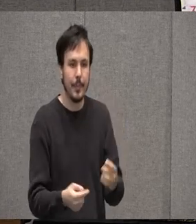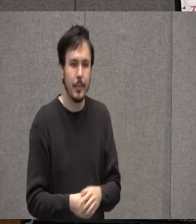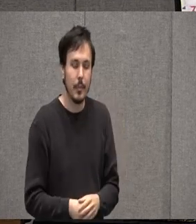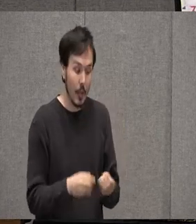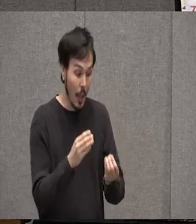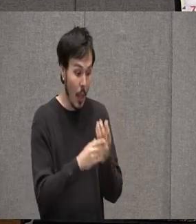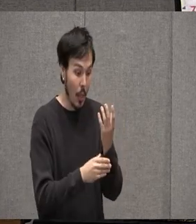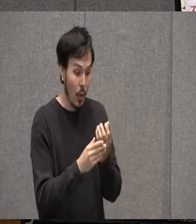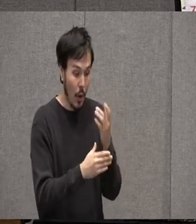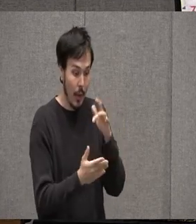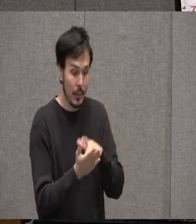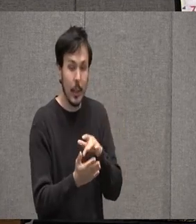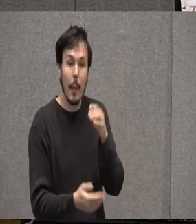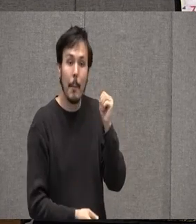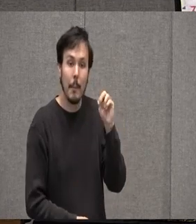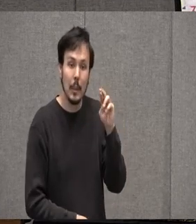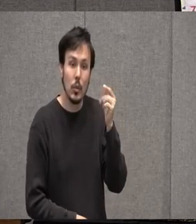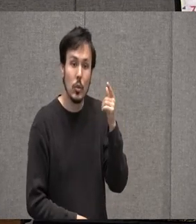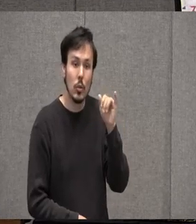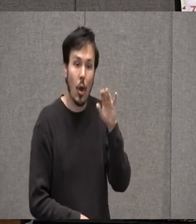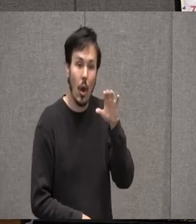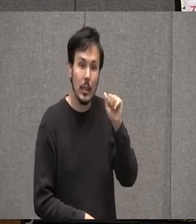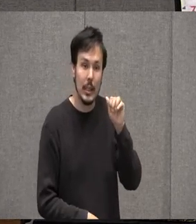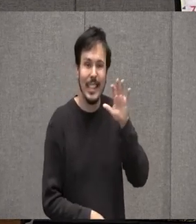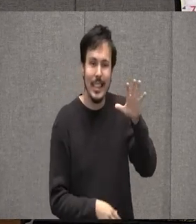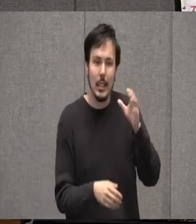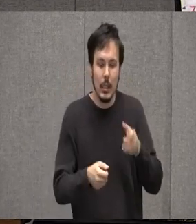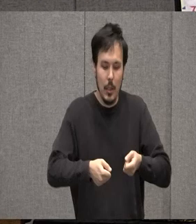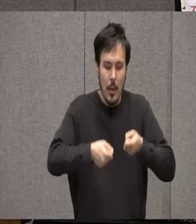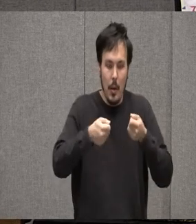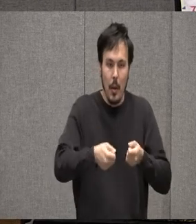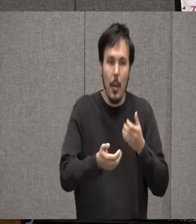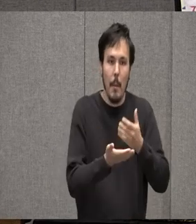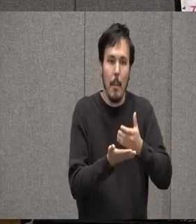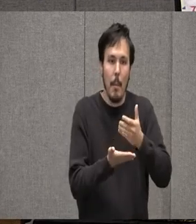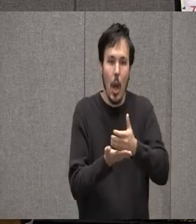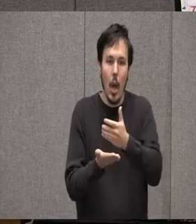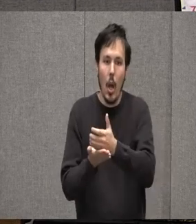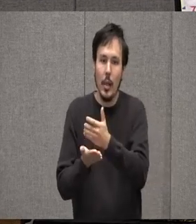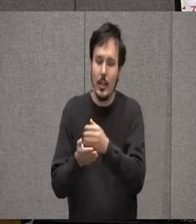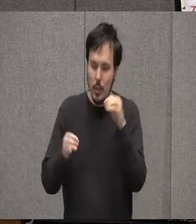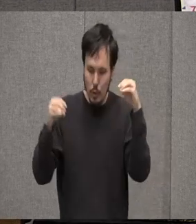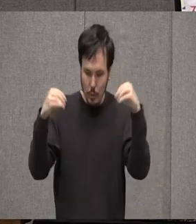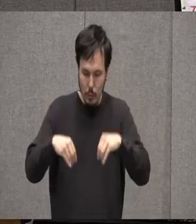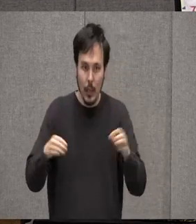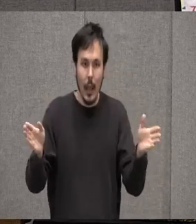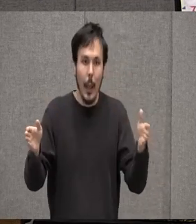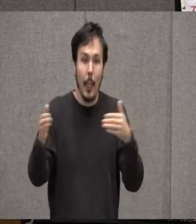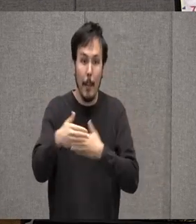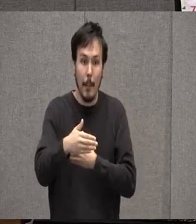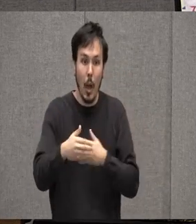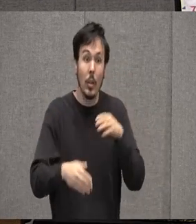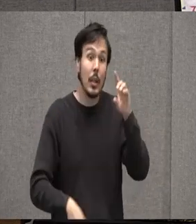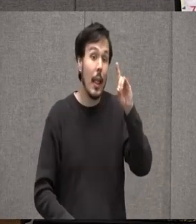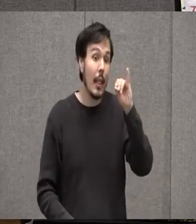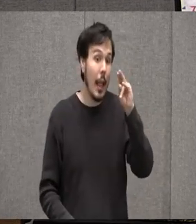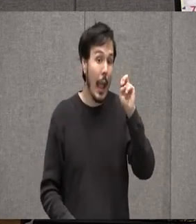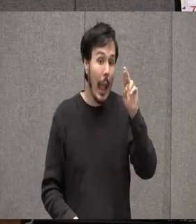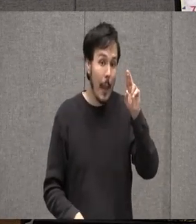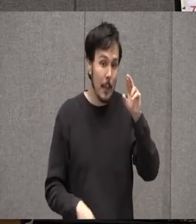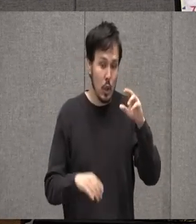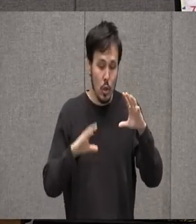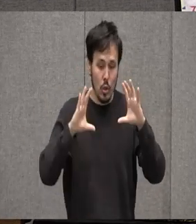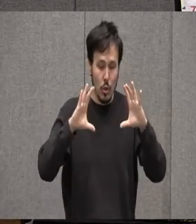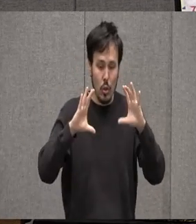center, Mr. Garcia is putting plant pots into boxes ready to take to the market. The diameter